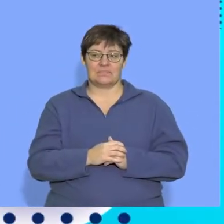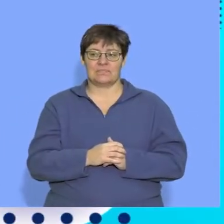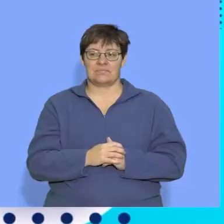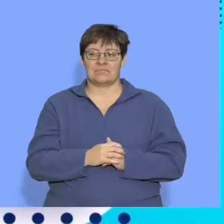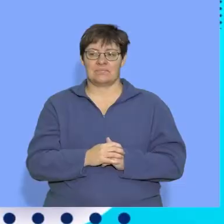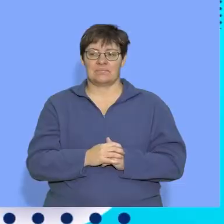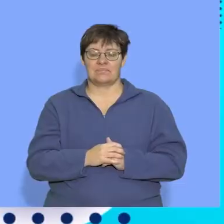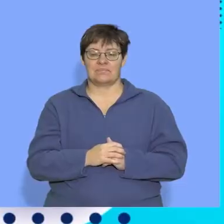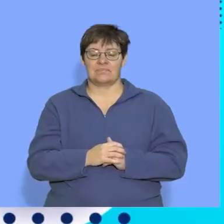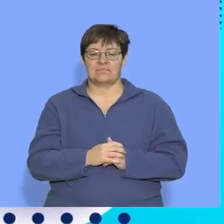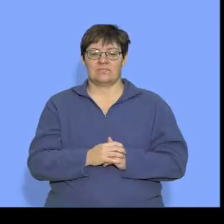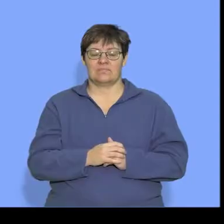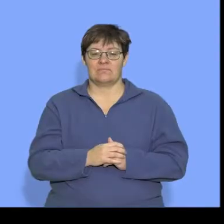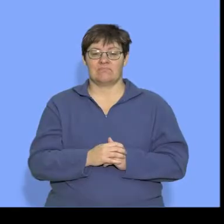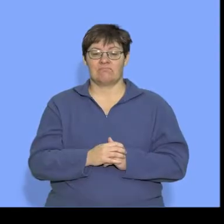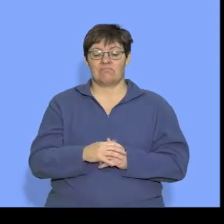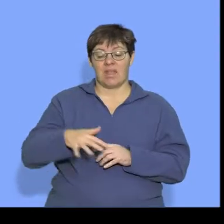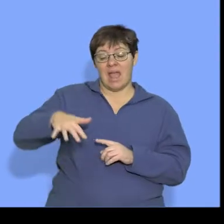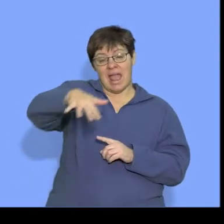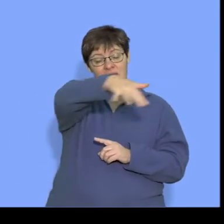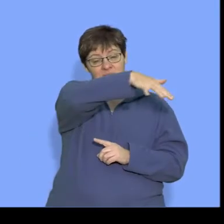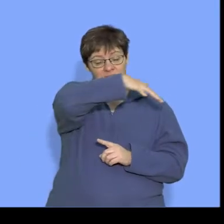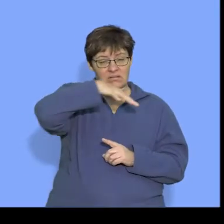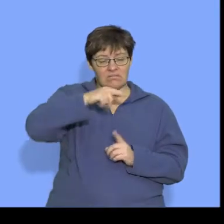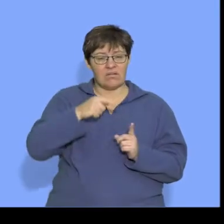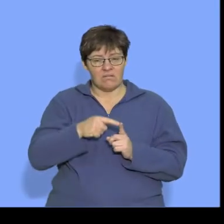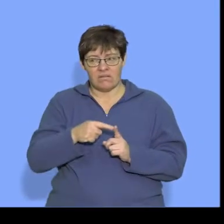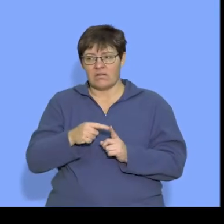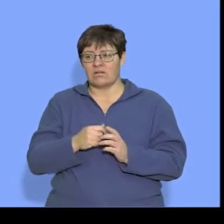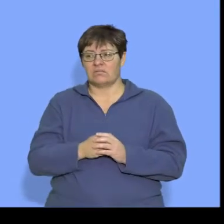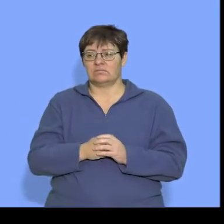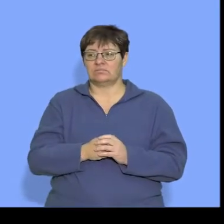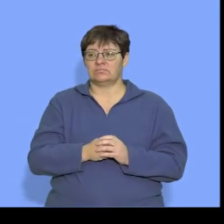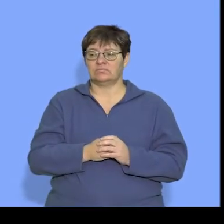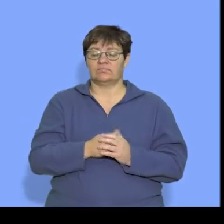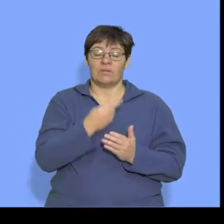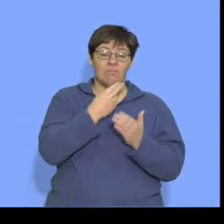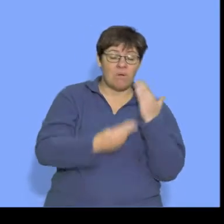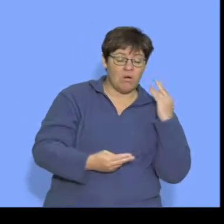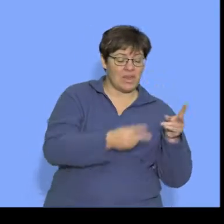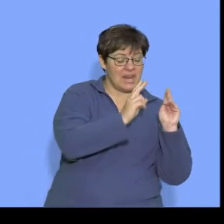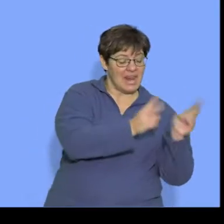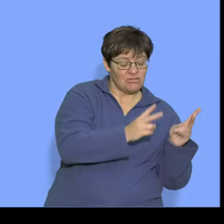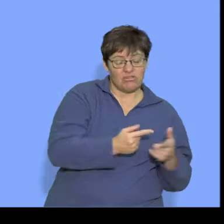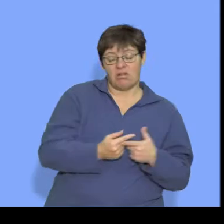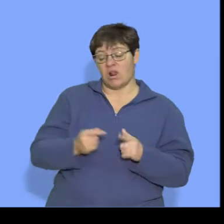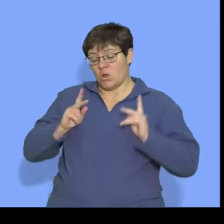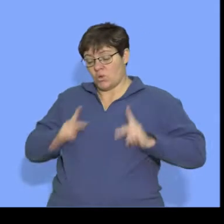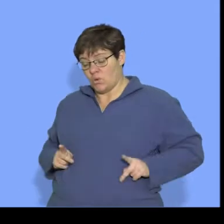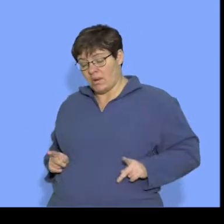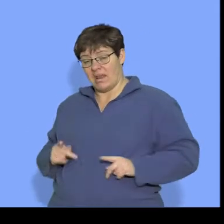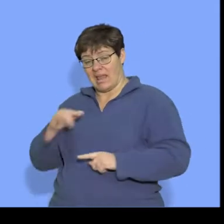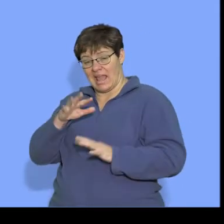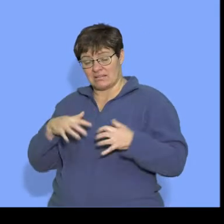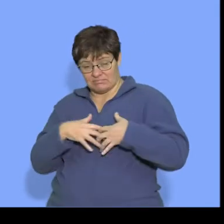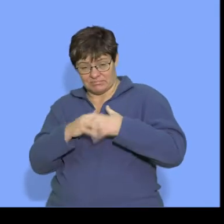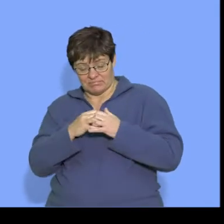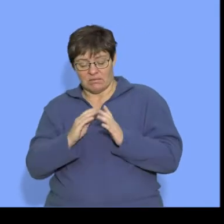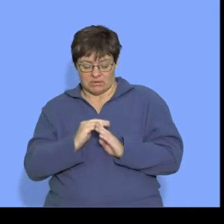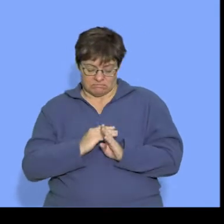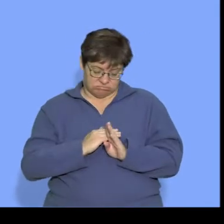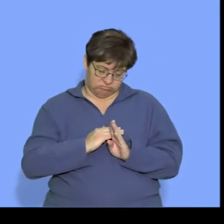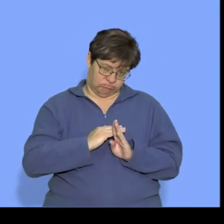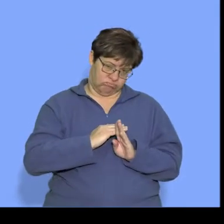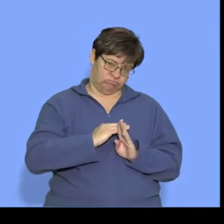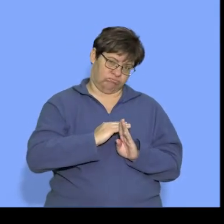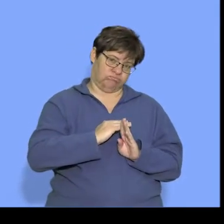Okay? The atmospheric concentration of both natural and man-made gases have begun rising over the last